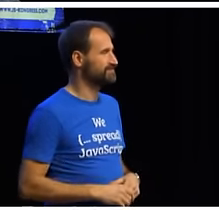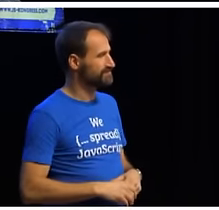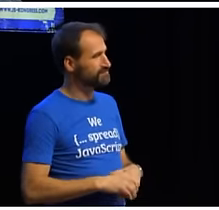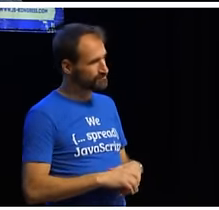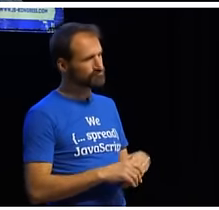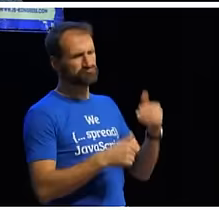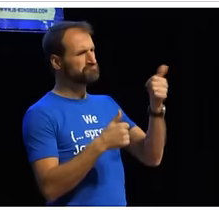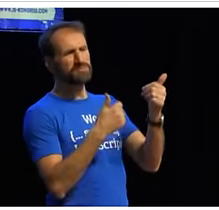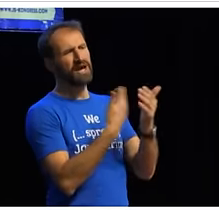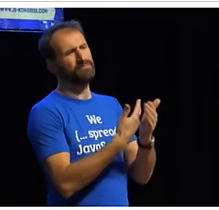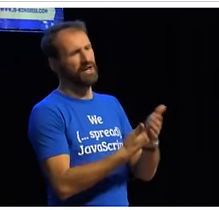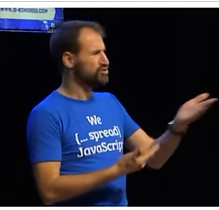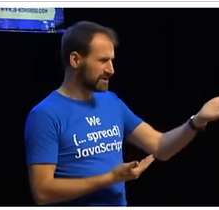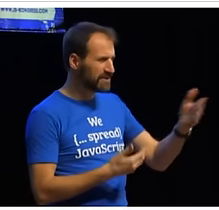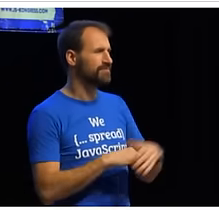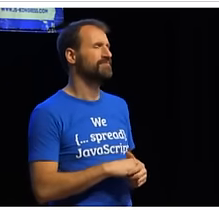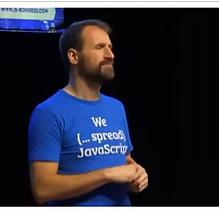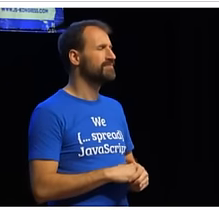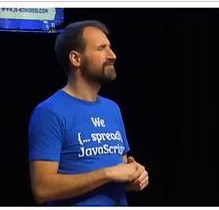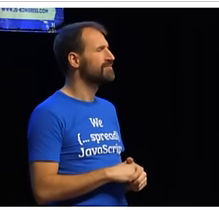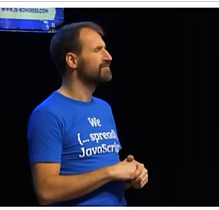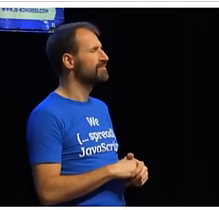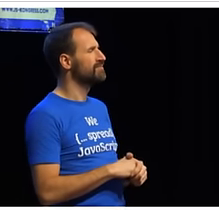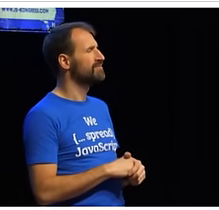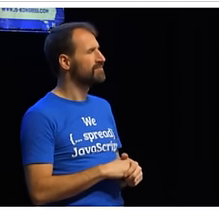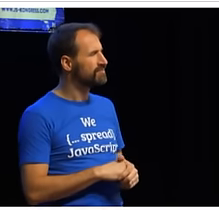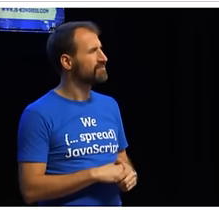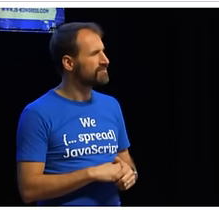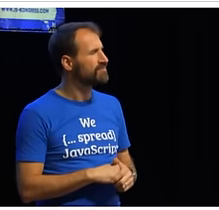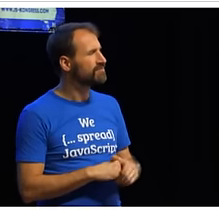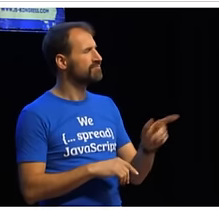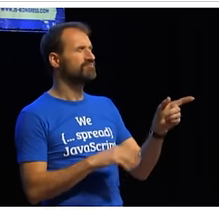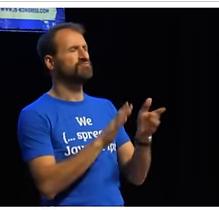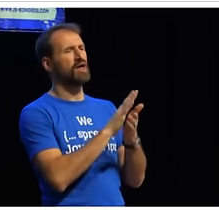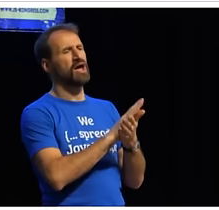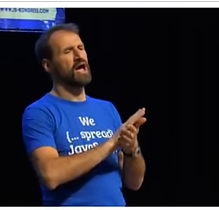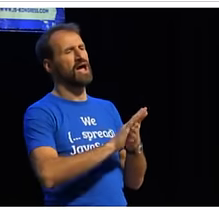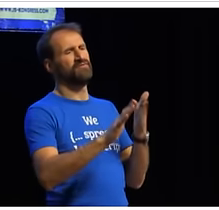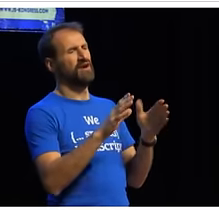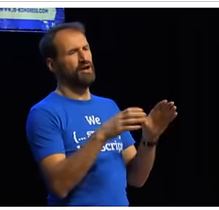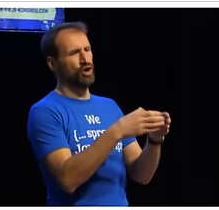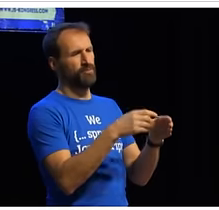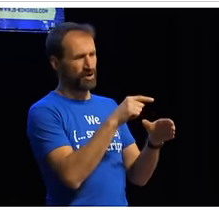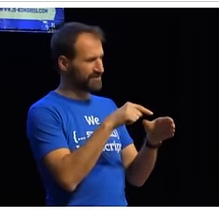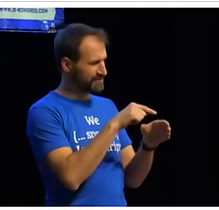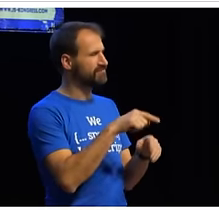here's an example I would like to show you. I have a simple component, an attendees